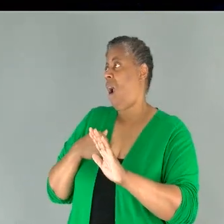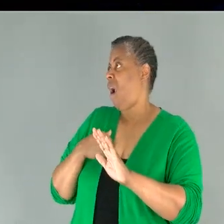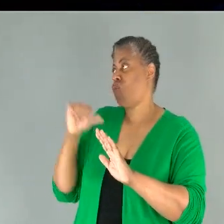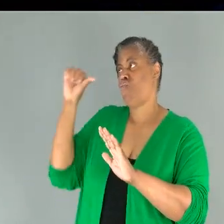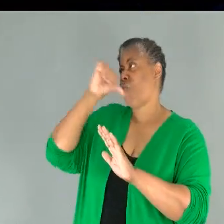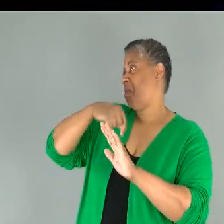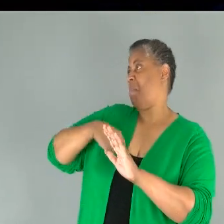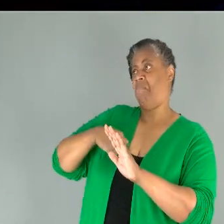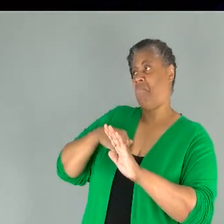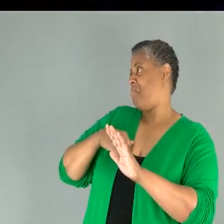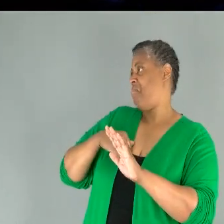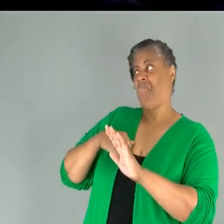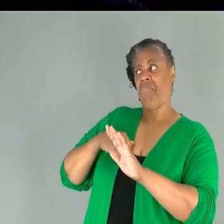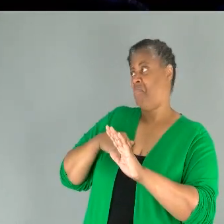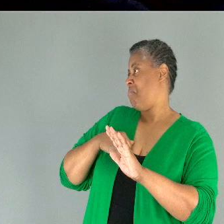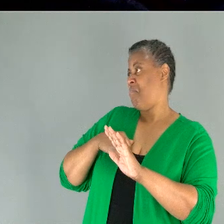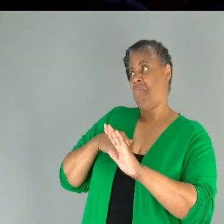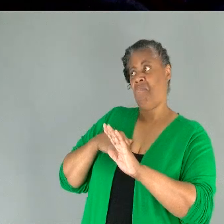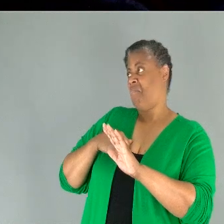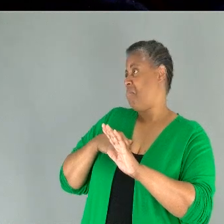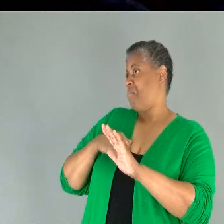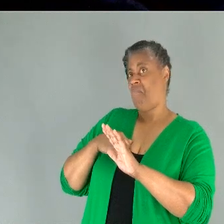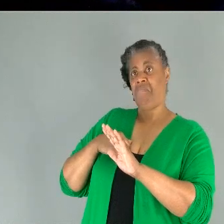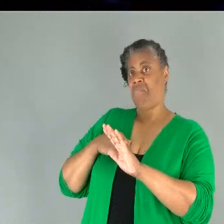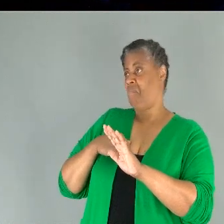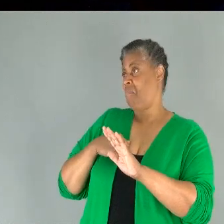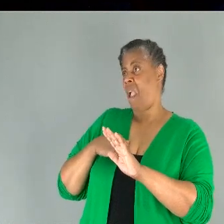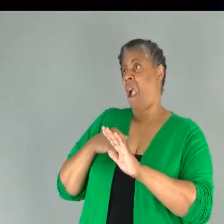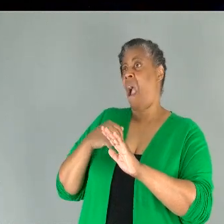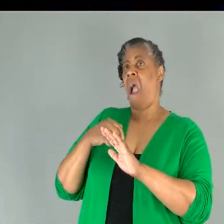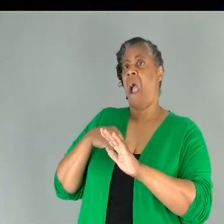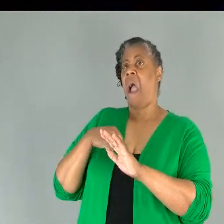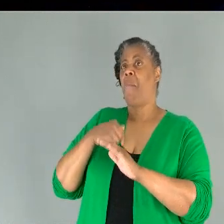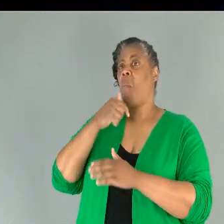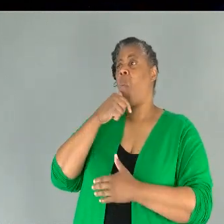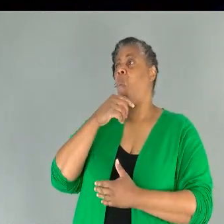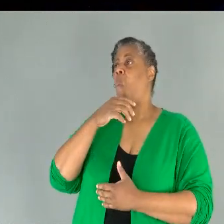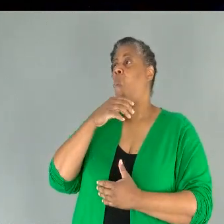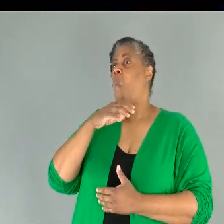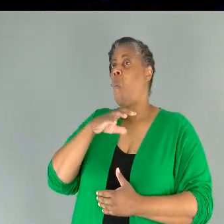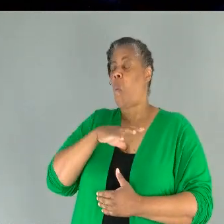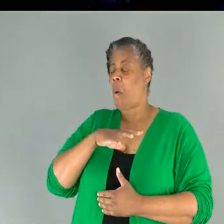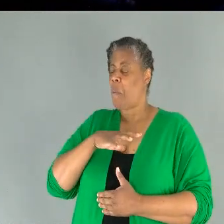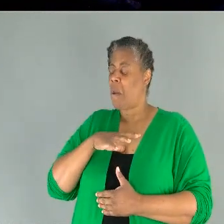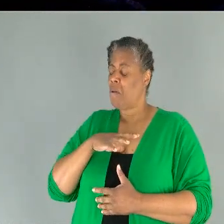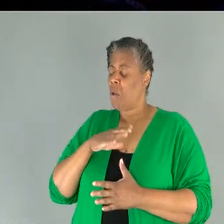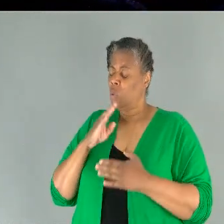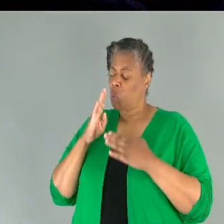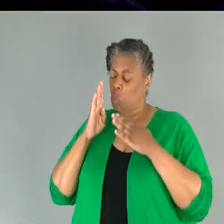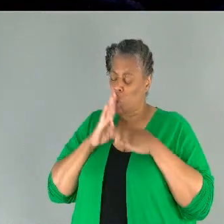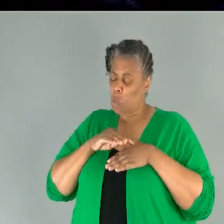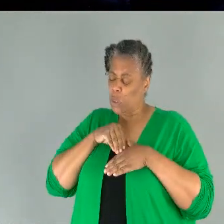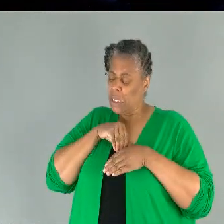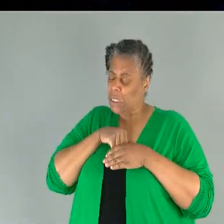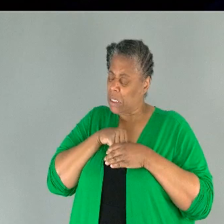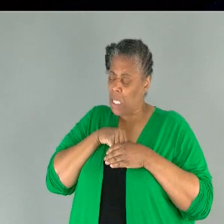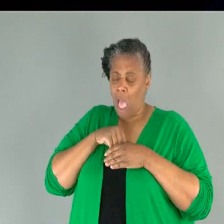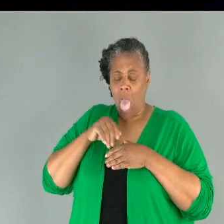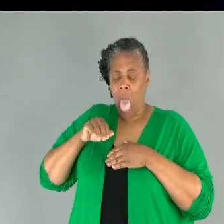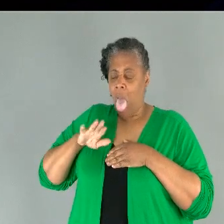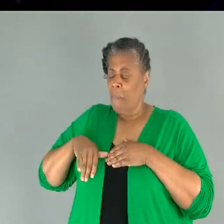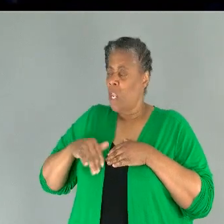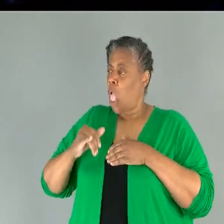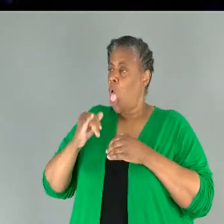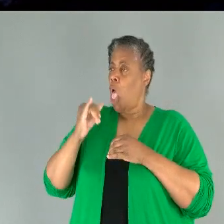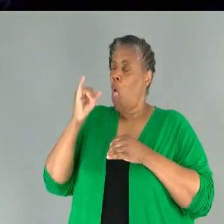so, my Lord. Hannah replied, I am a woman who was deeply troubled. I have not been